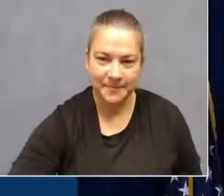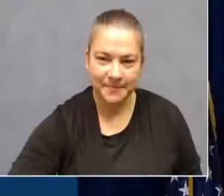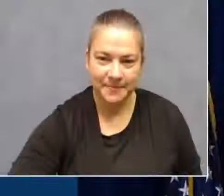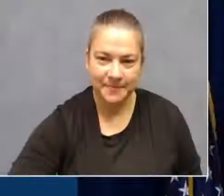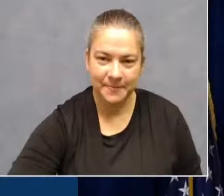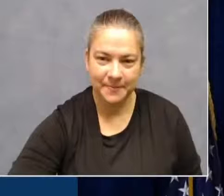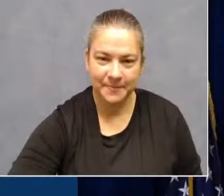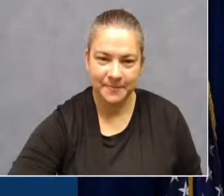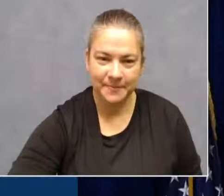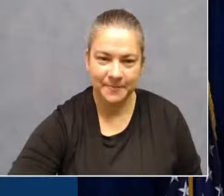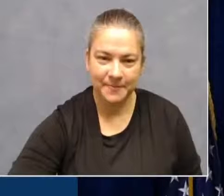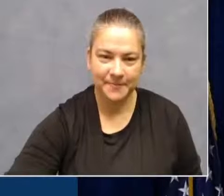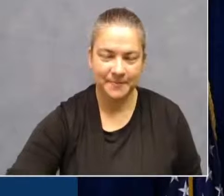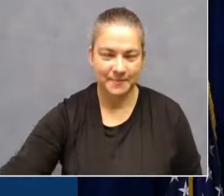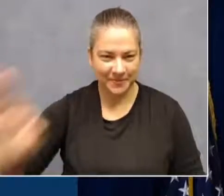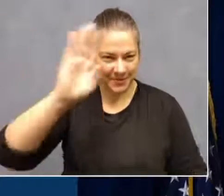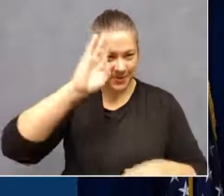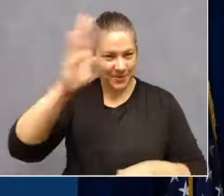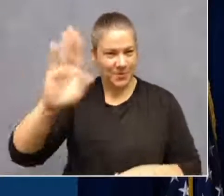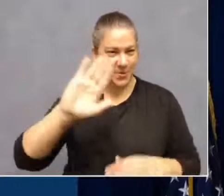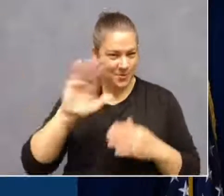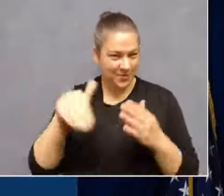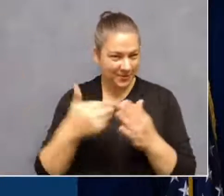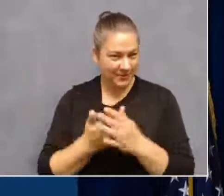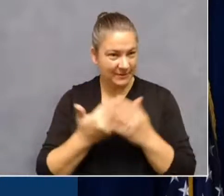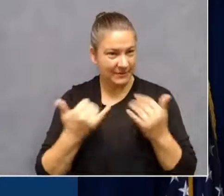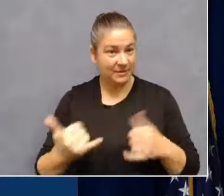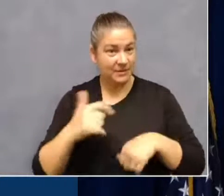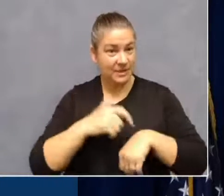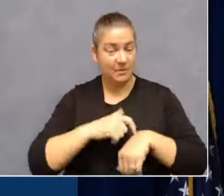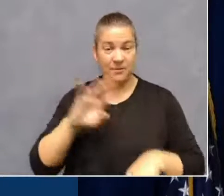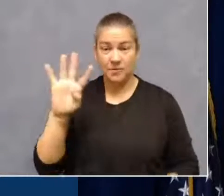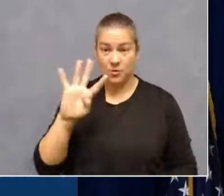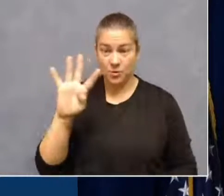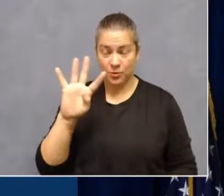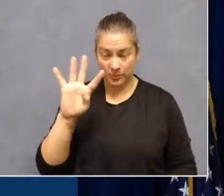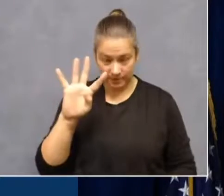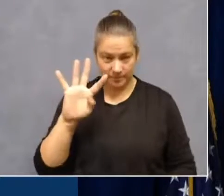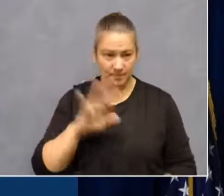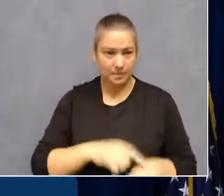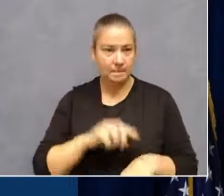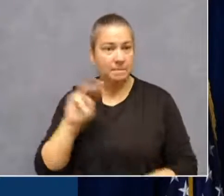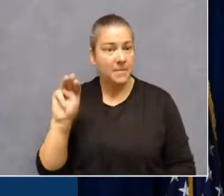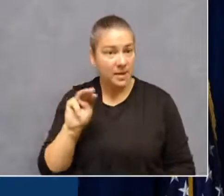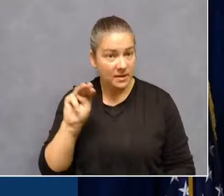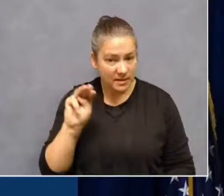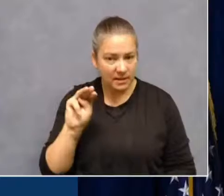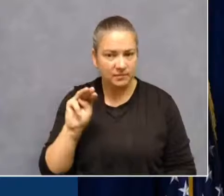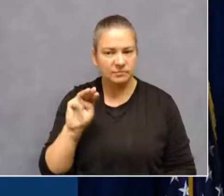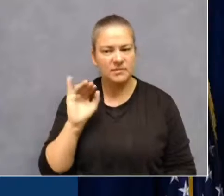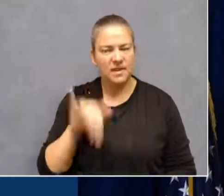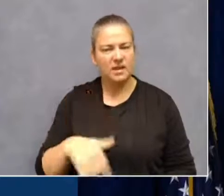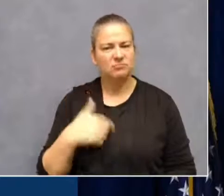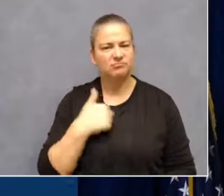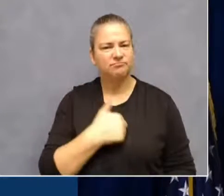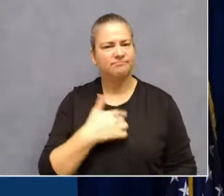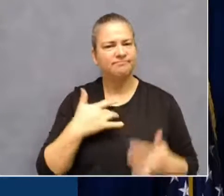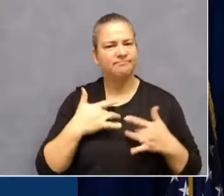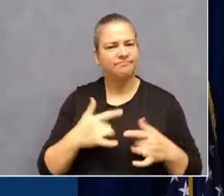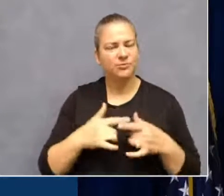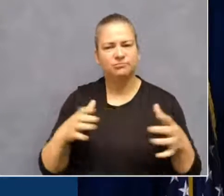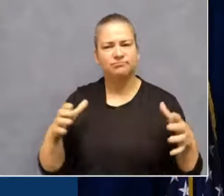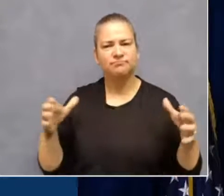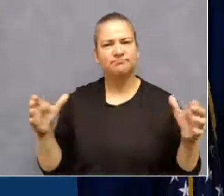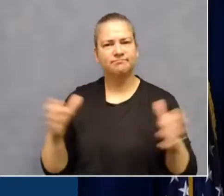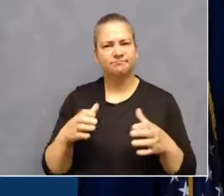Hi, everyone. It's 4 o'clock on a Monday, that time we come together. And remember that we're going to